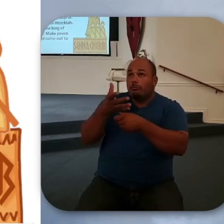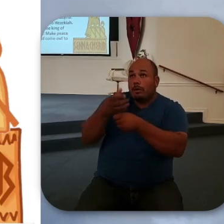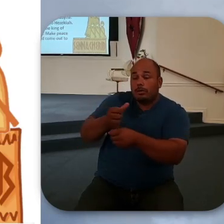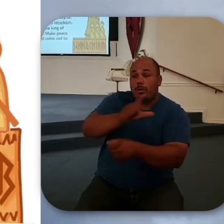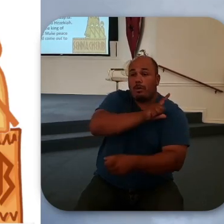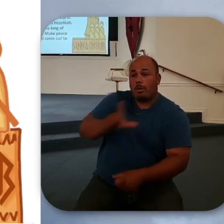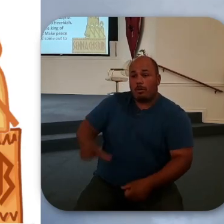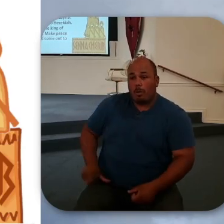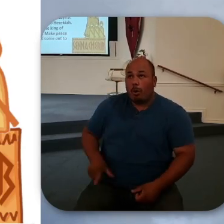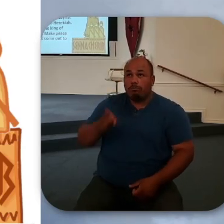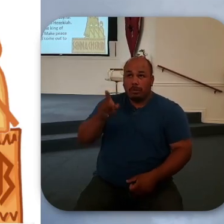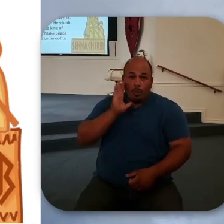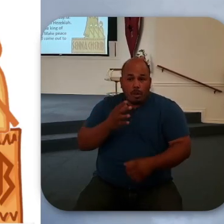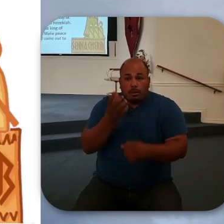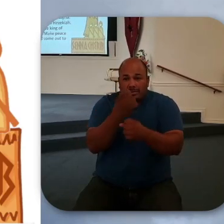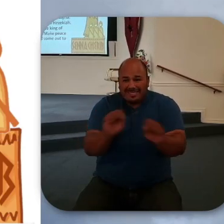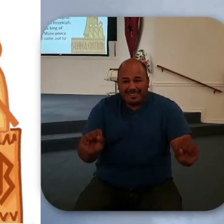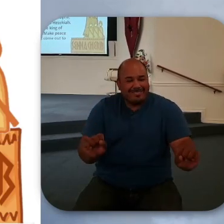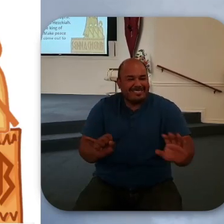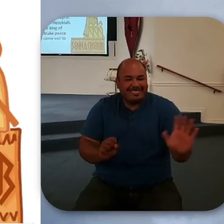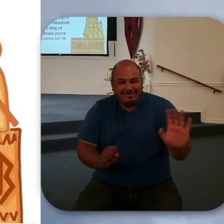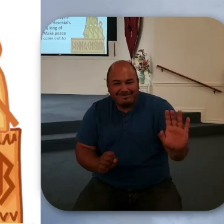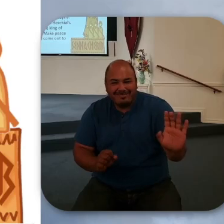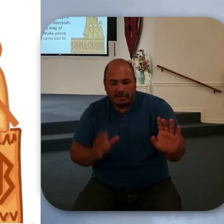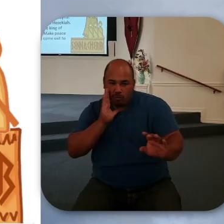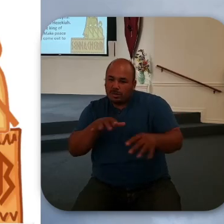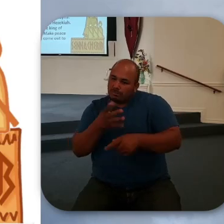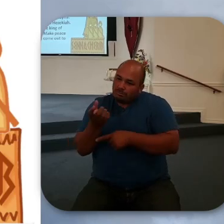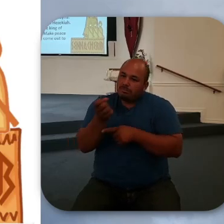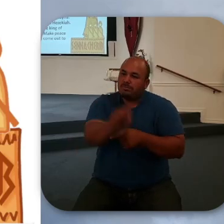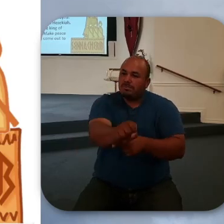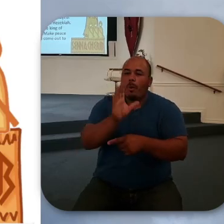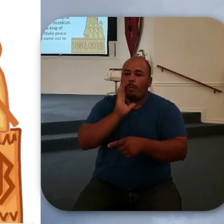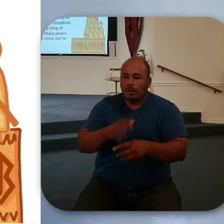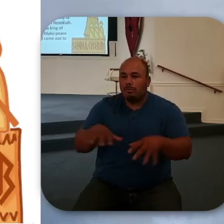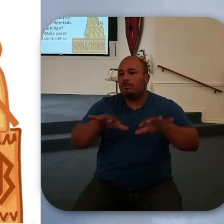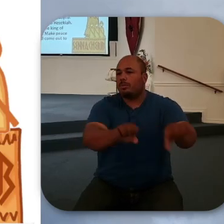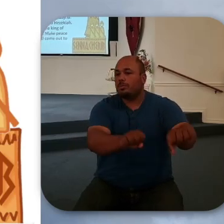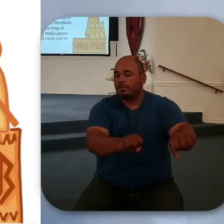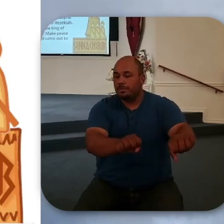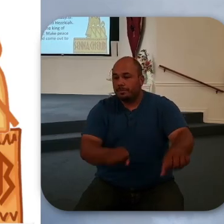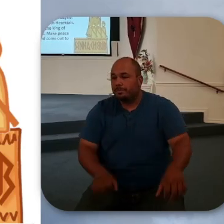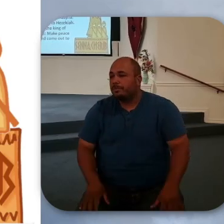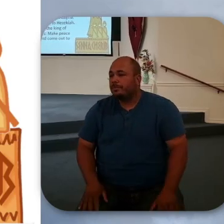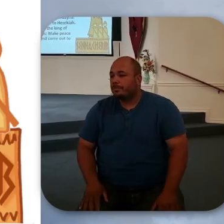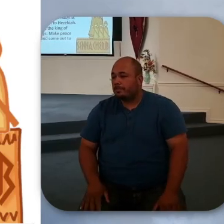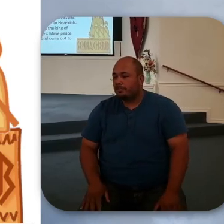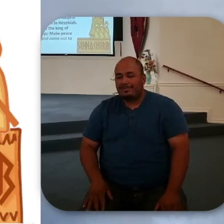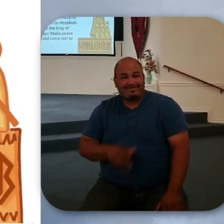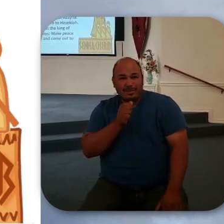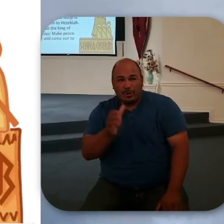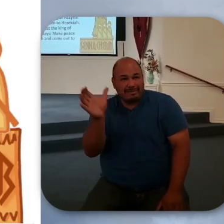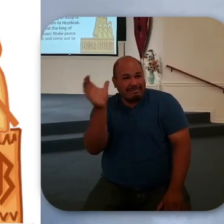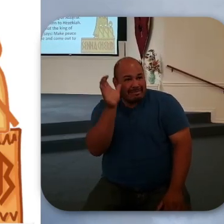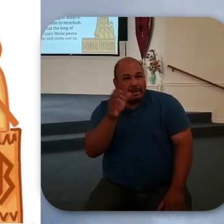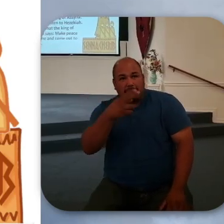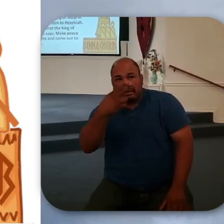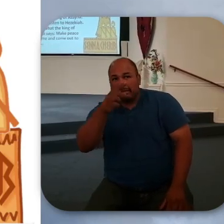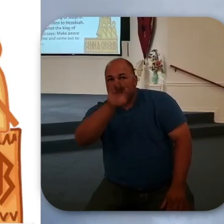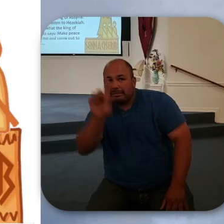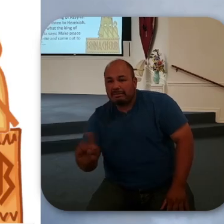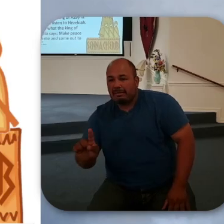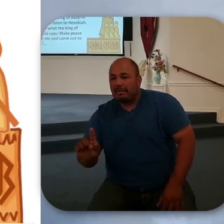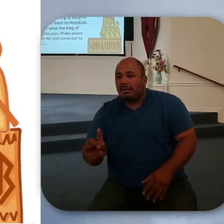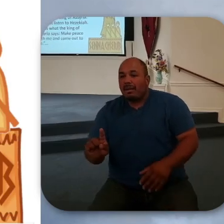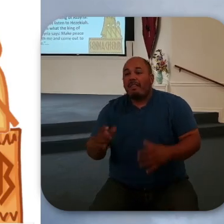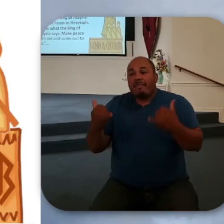deliver us. This city will not be given into the hand of the king of Assyria. Do not listen to Hezekiah. This is what the